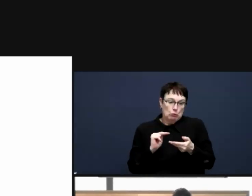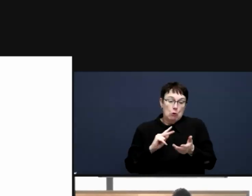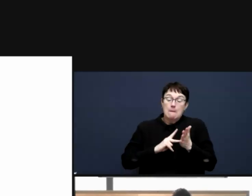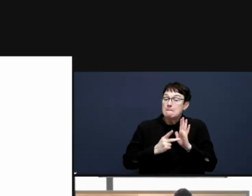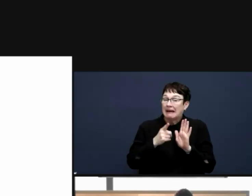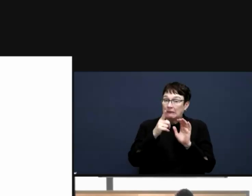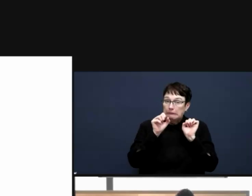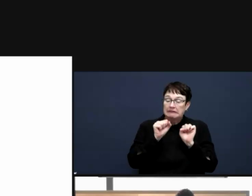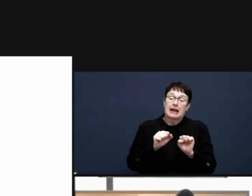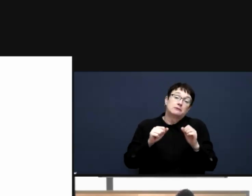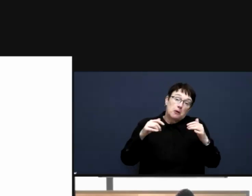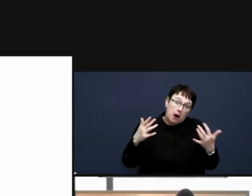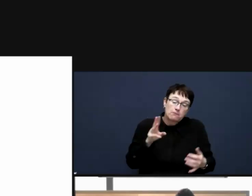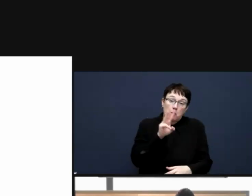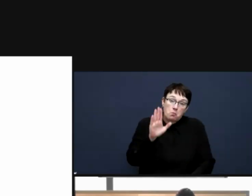more about it.